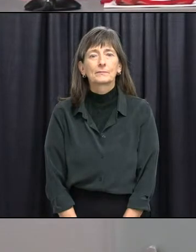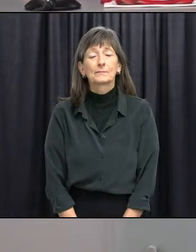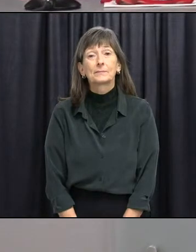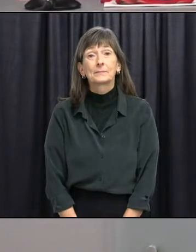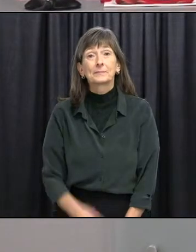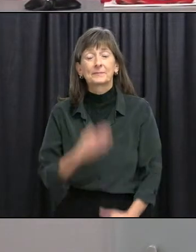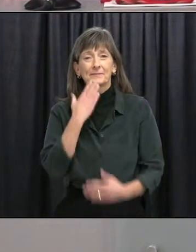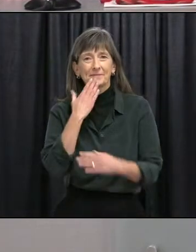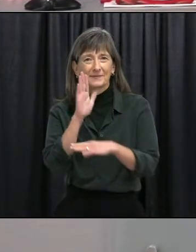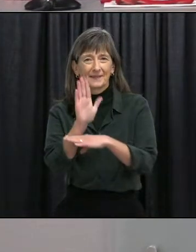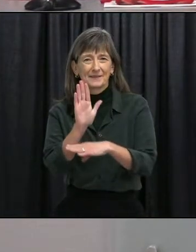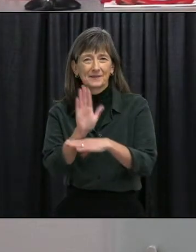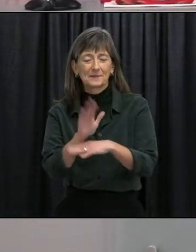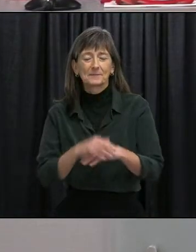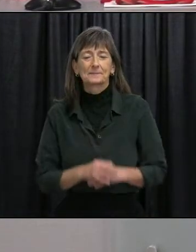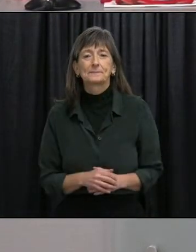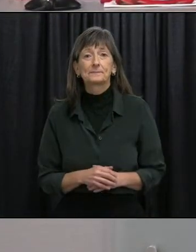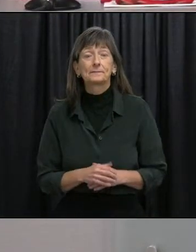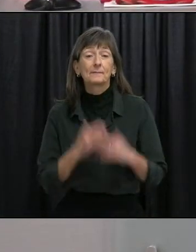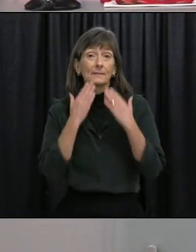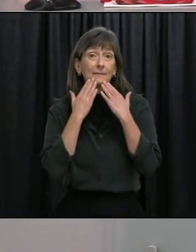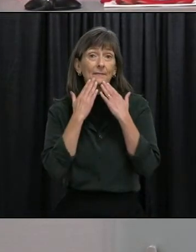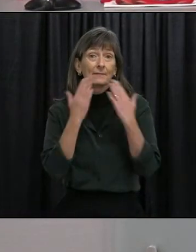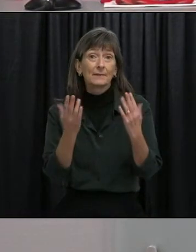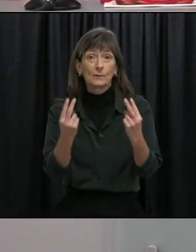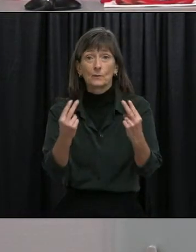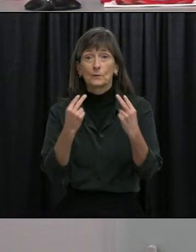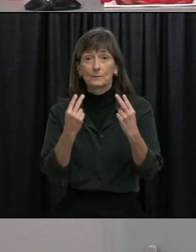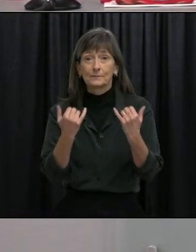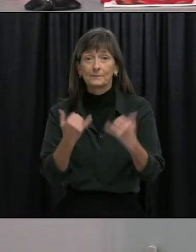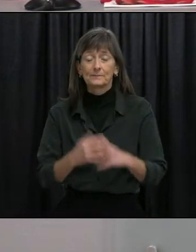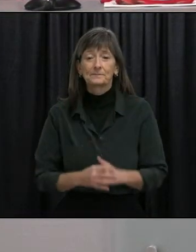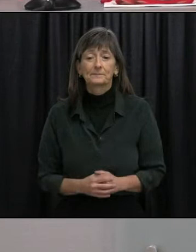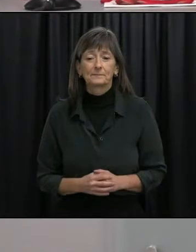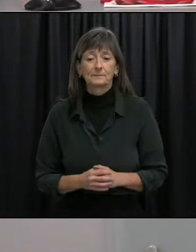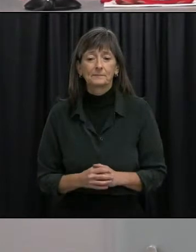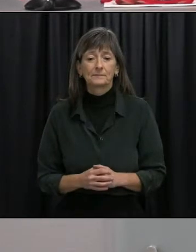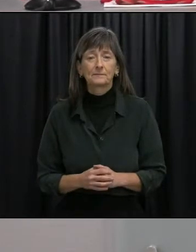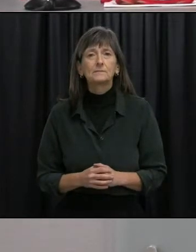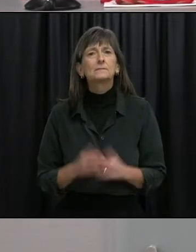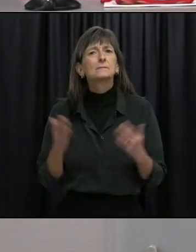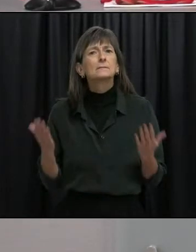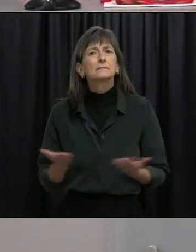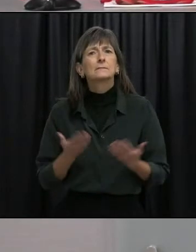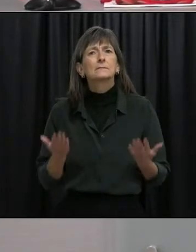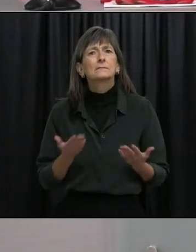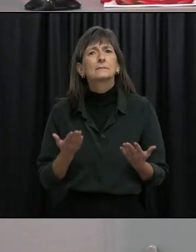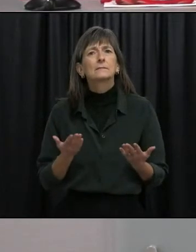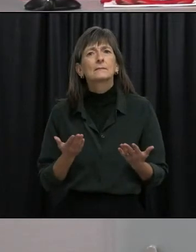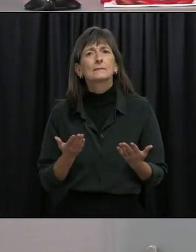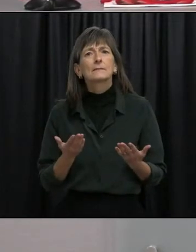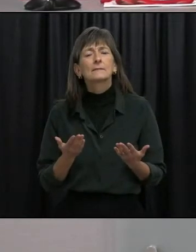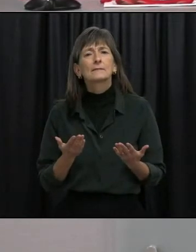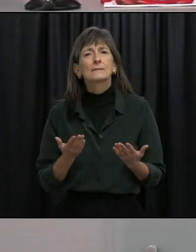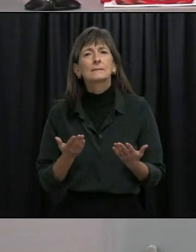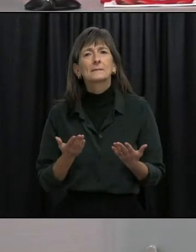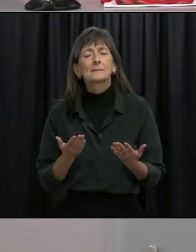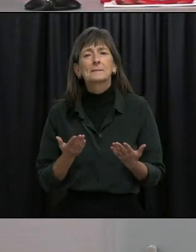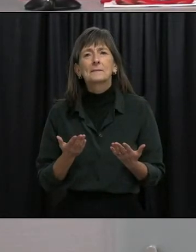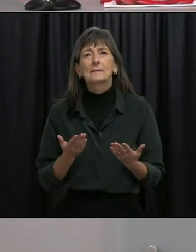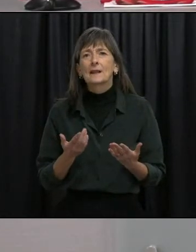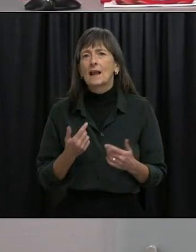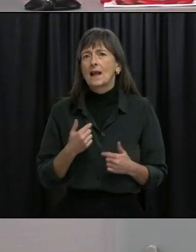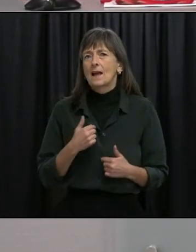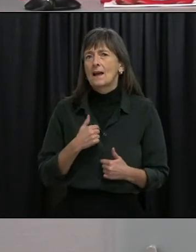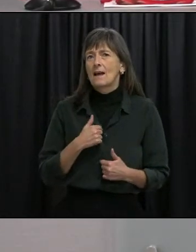Good afternoon, and thank you for joining us today. I'm here today to fulfill an undertaking I